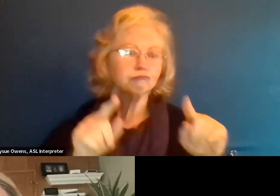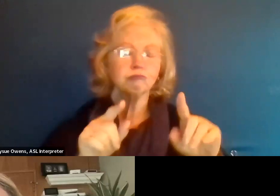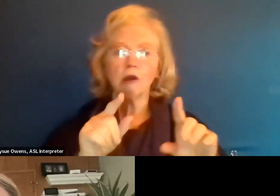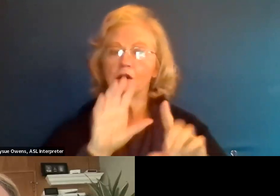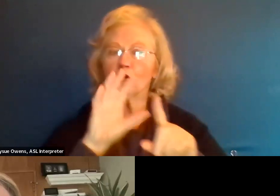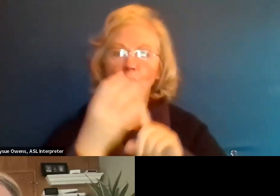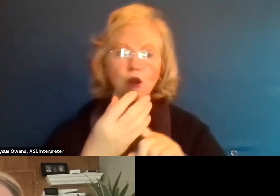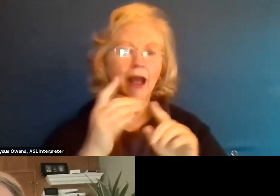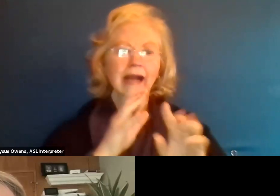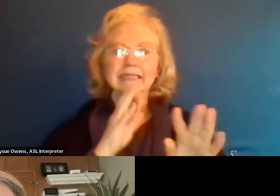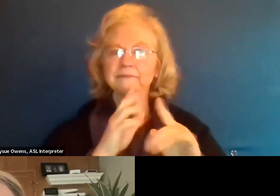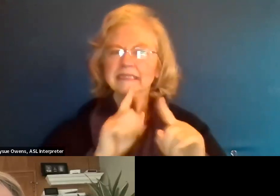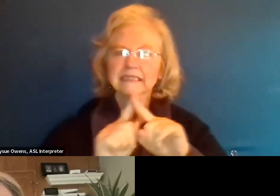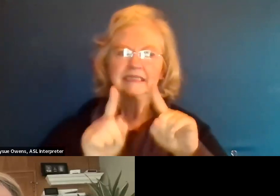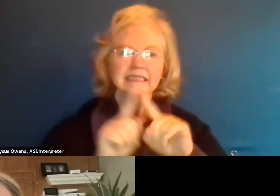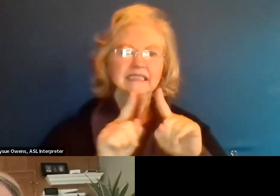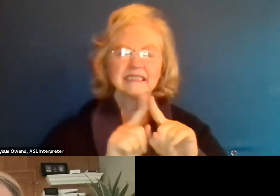kinds, different